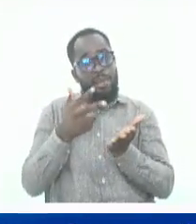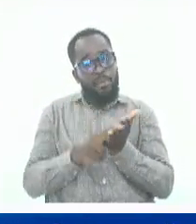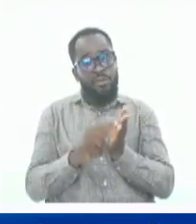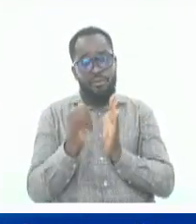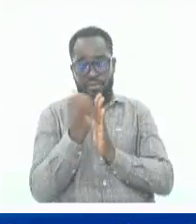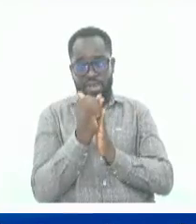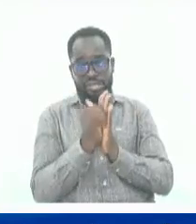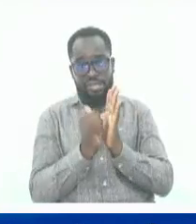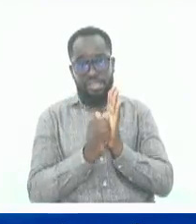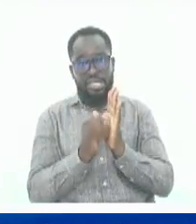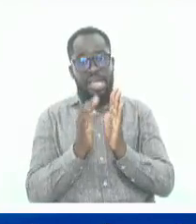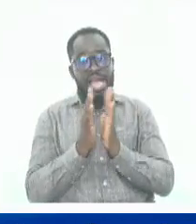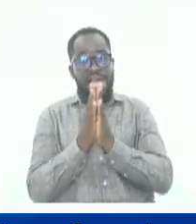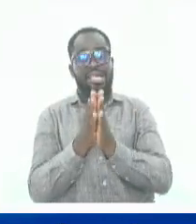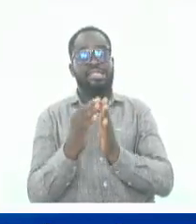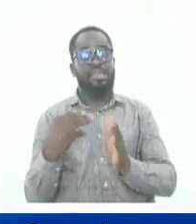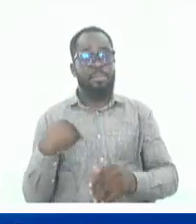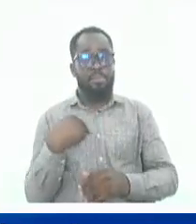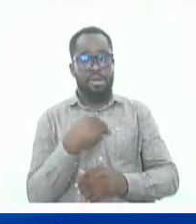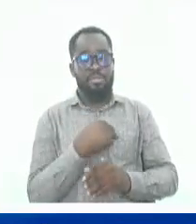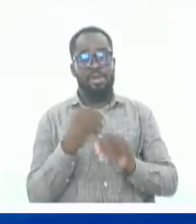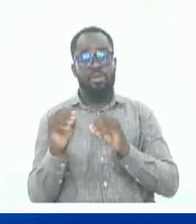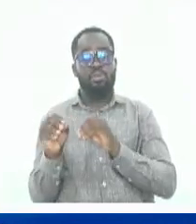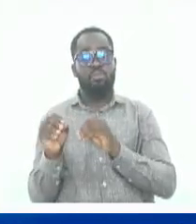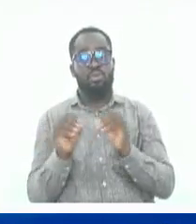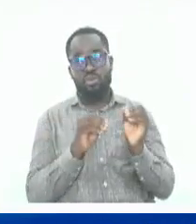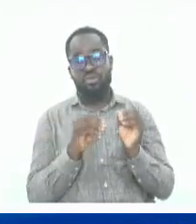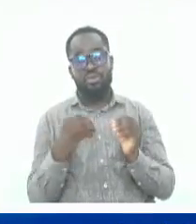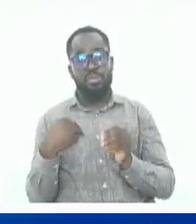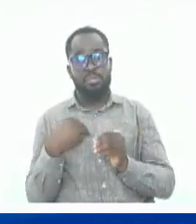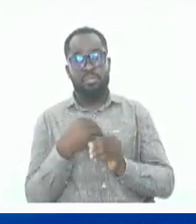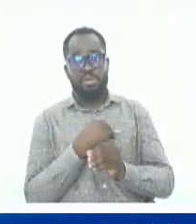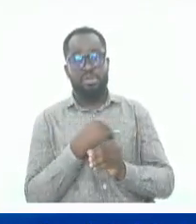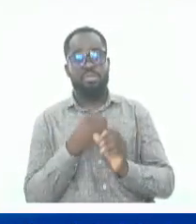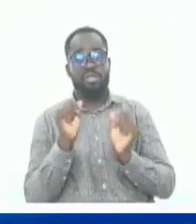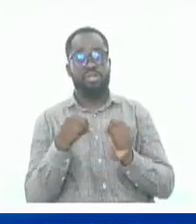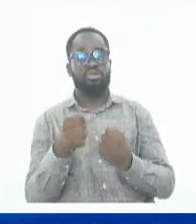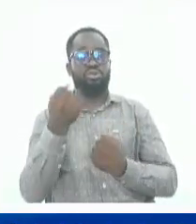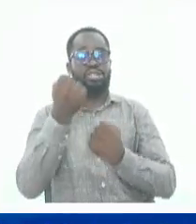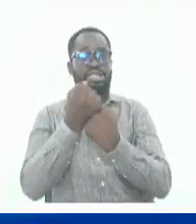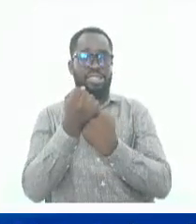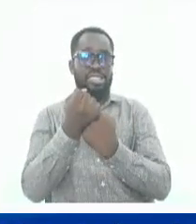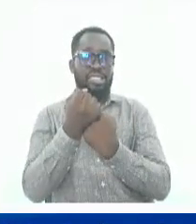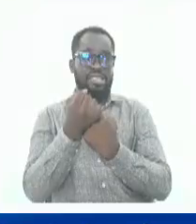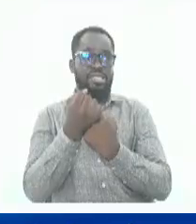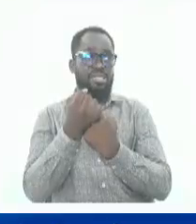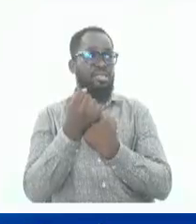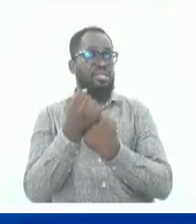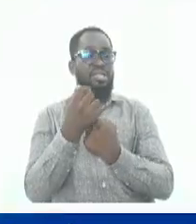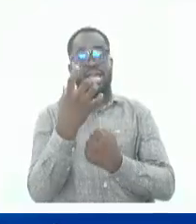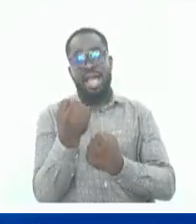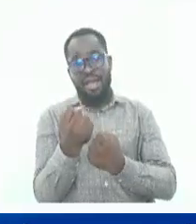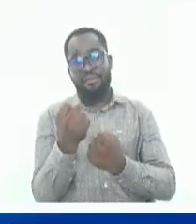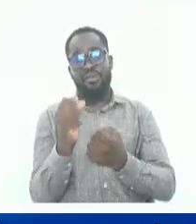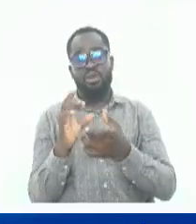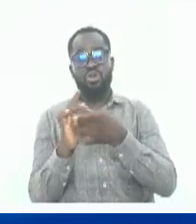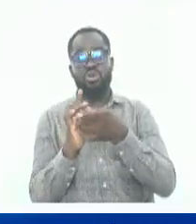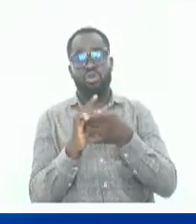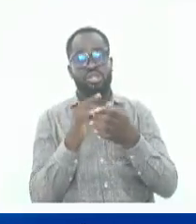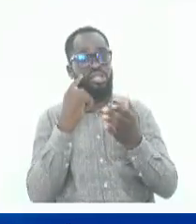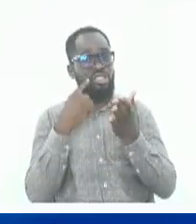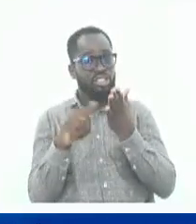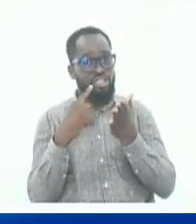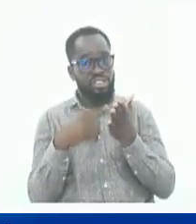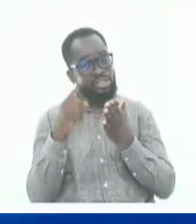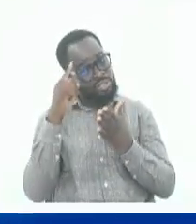So I will ask a member to move and then a member to second. So let's have our coordinators check that